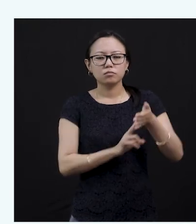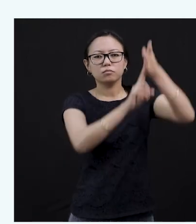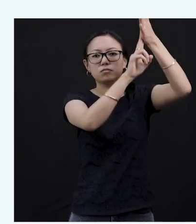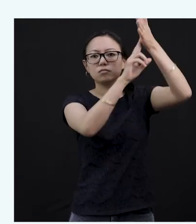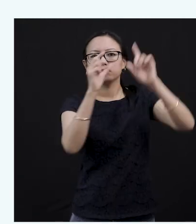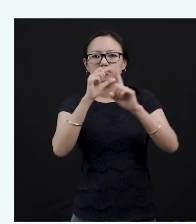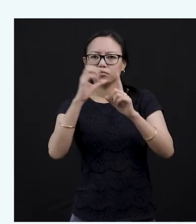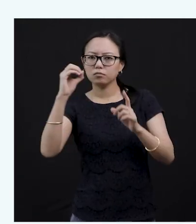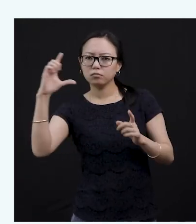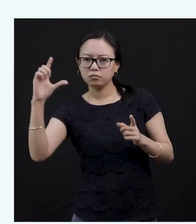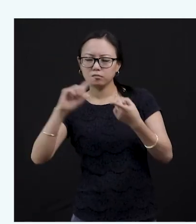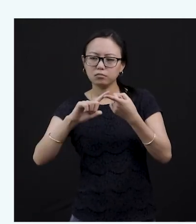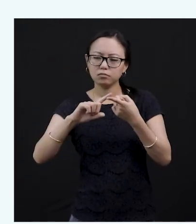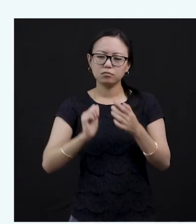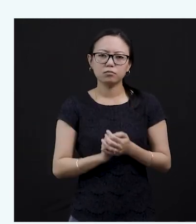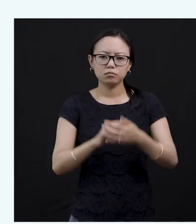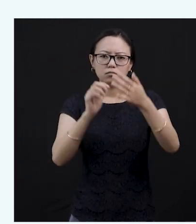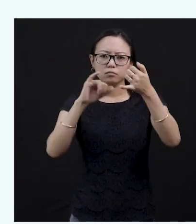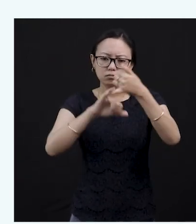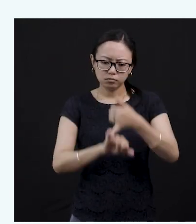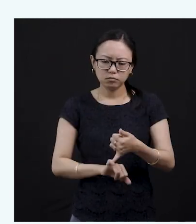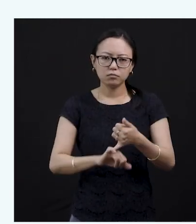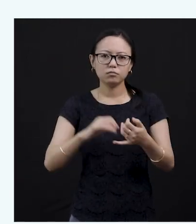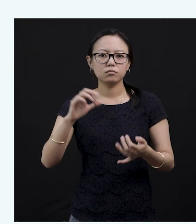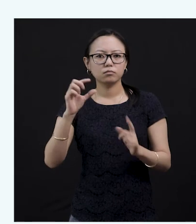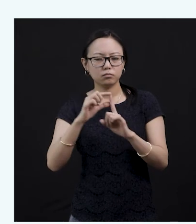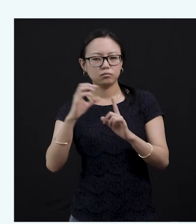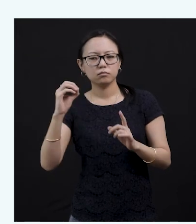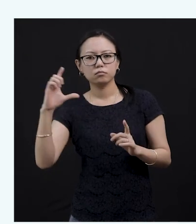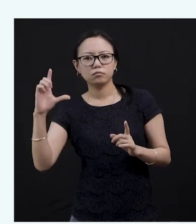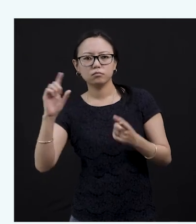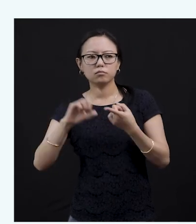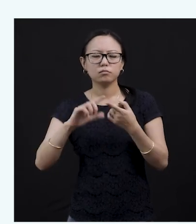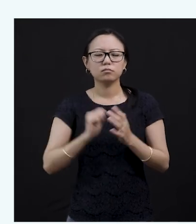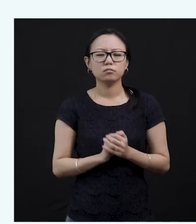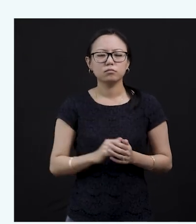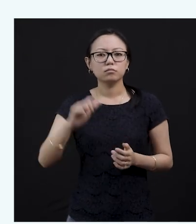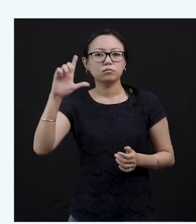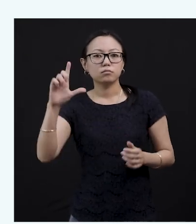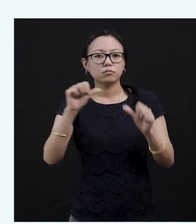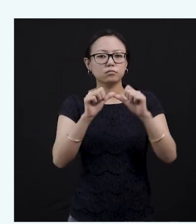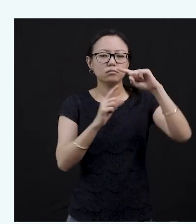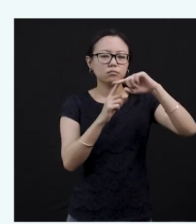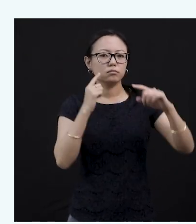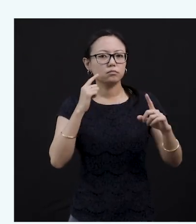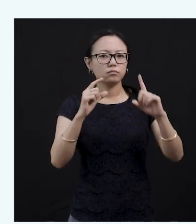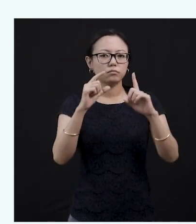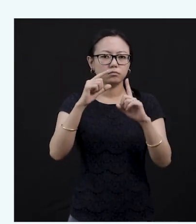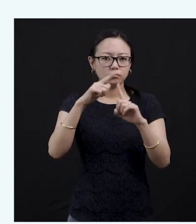the middle line of the latitude known as? It is known as equator,